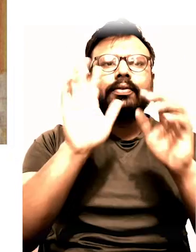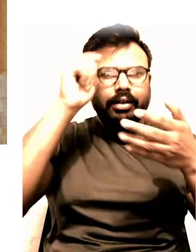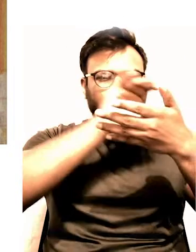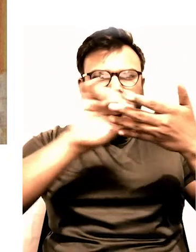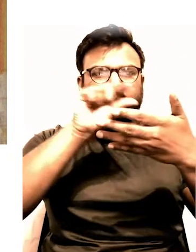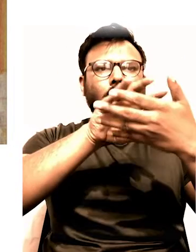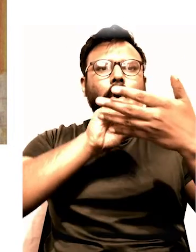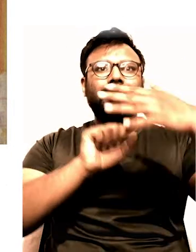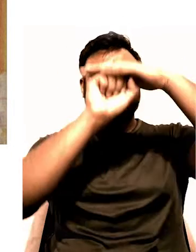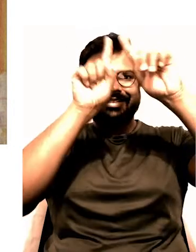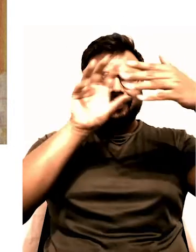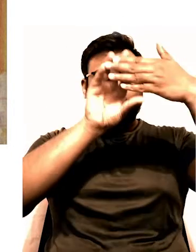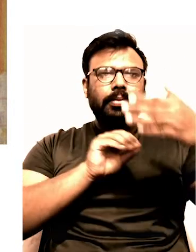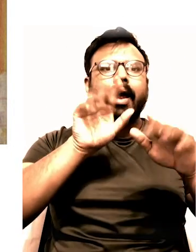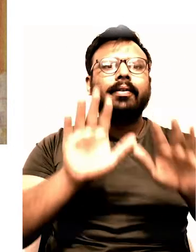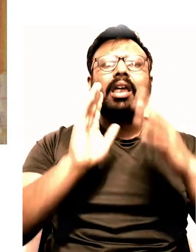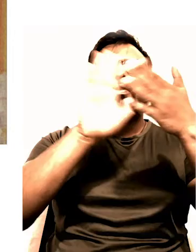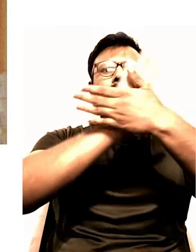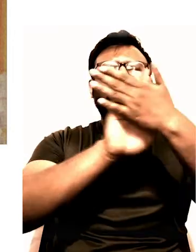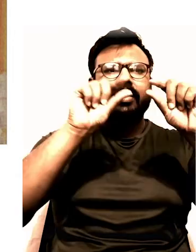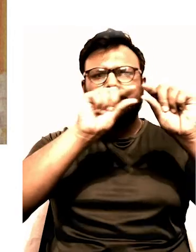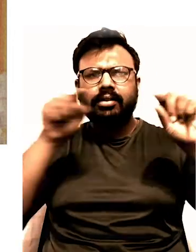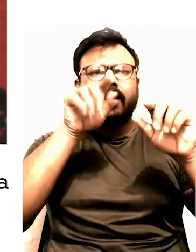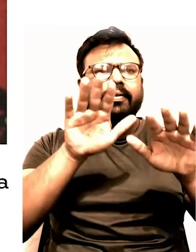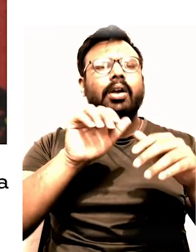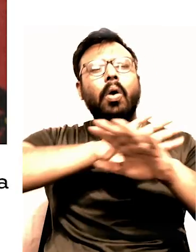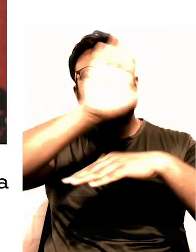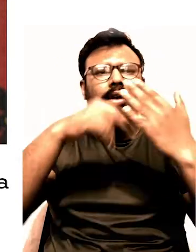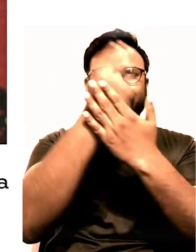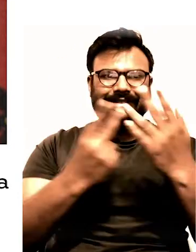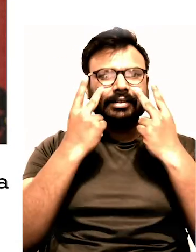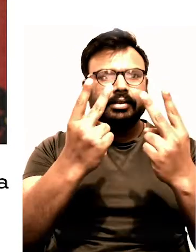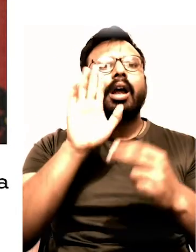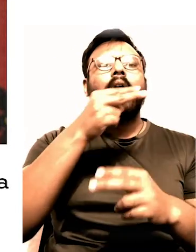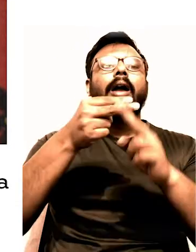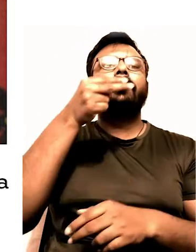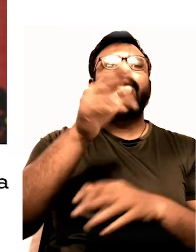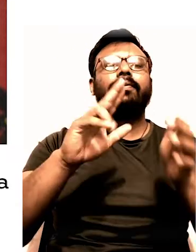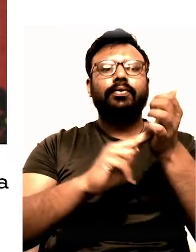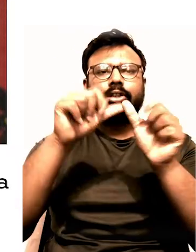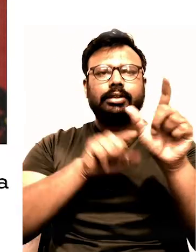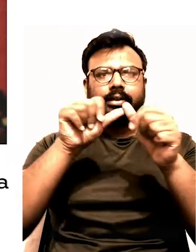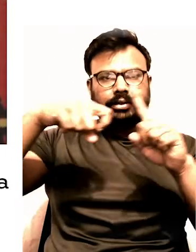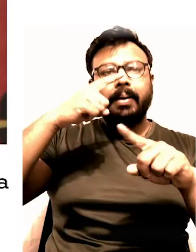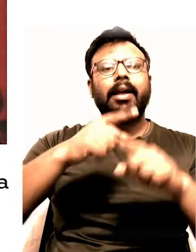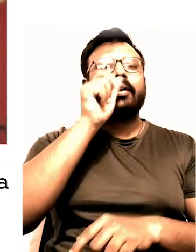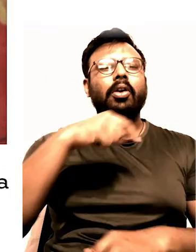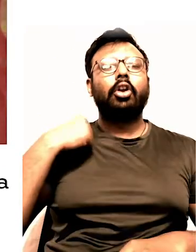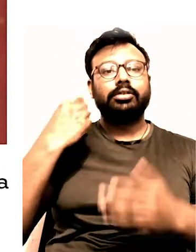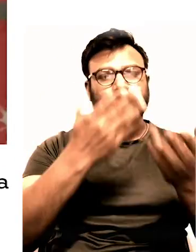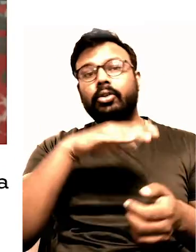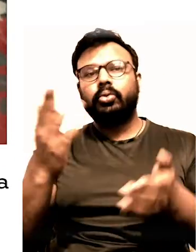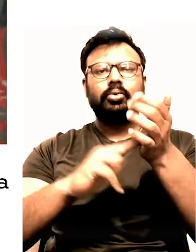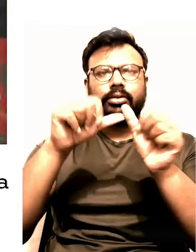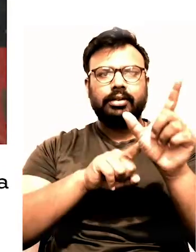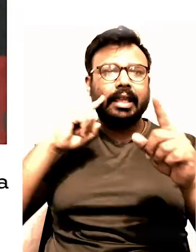thoughts. We see hand gestures showing consent, a carved Makara figure or the crocodile figure hoisting a flag